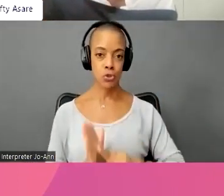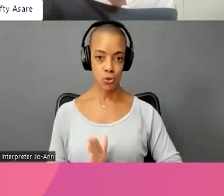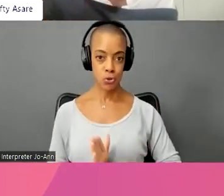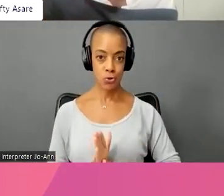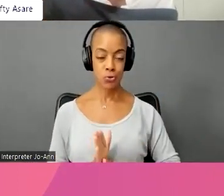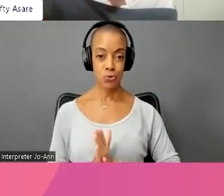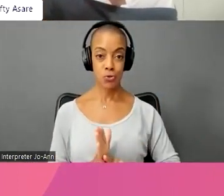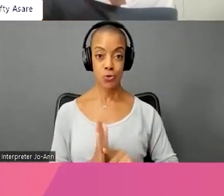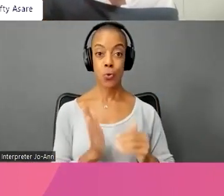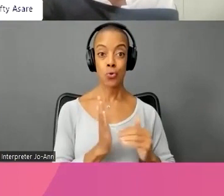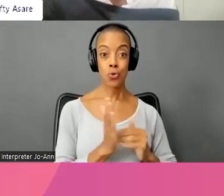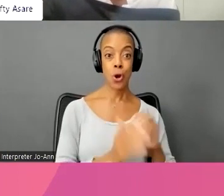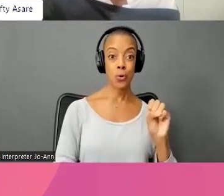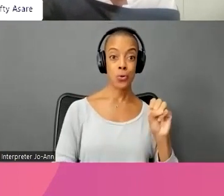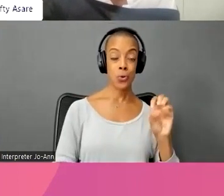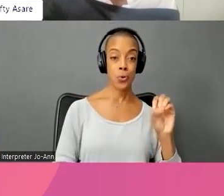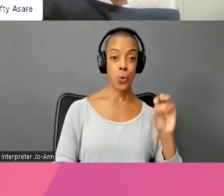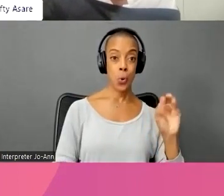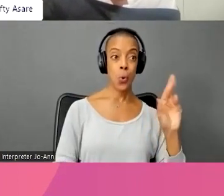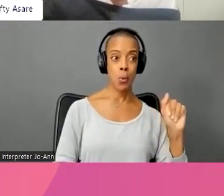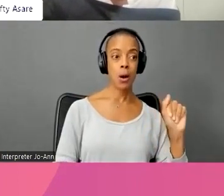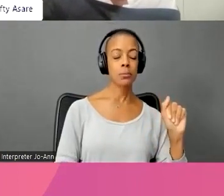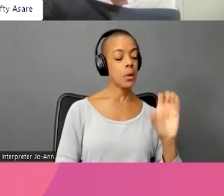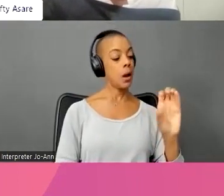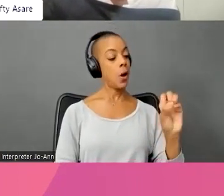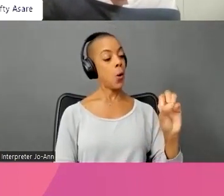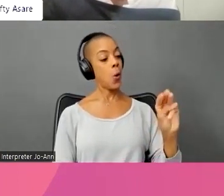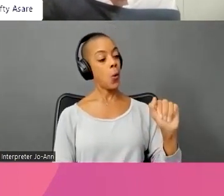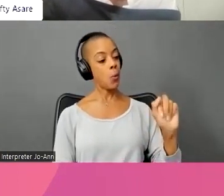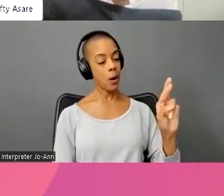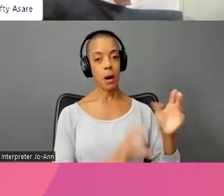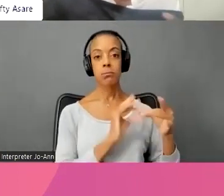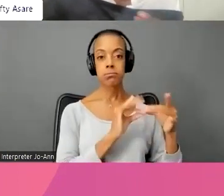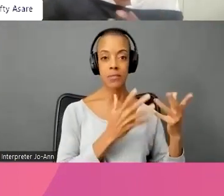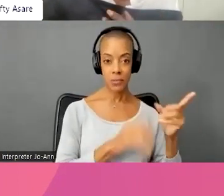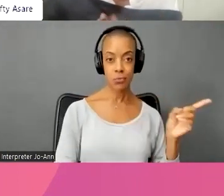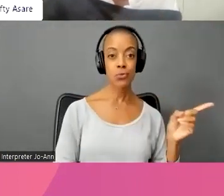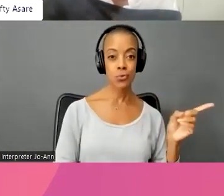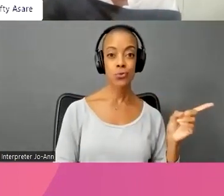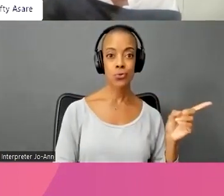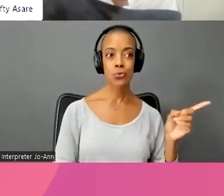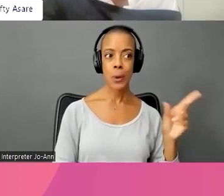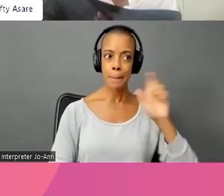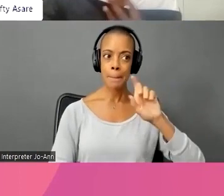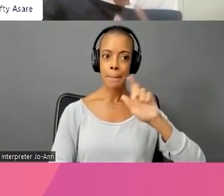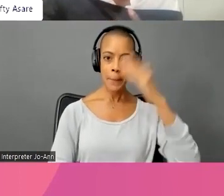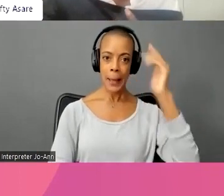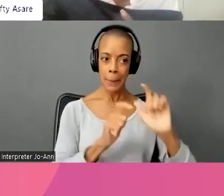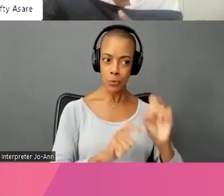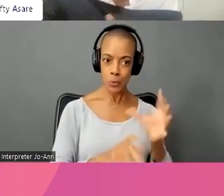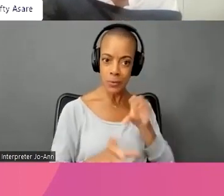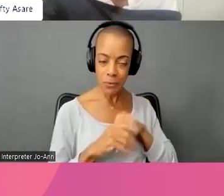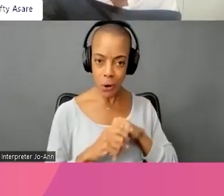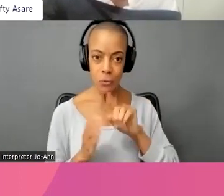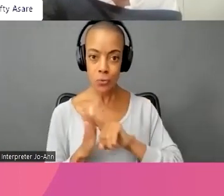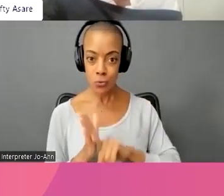spoke about this at length, but I think it's important to also note that the